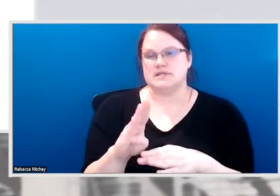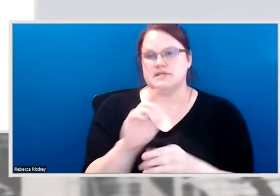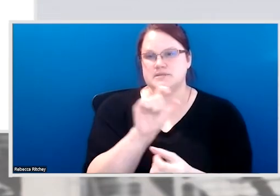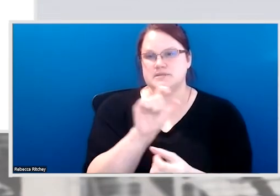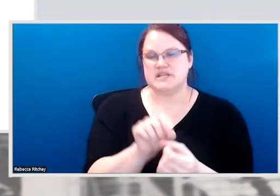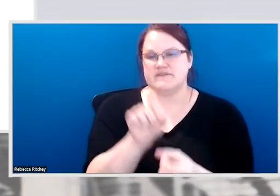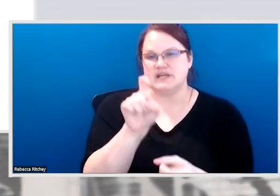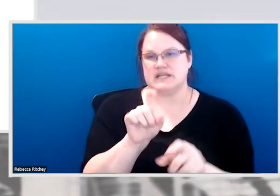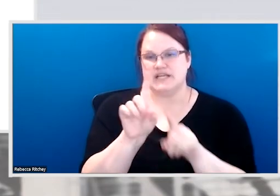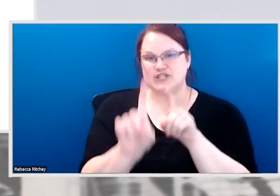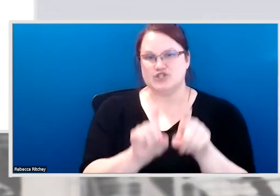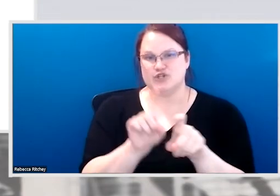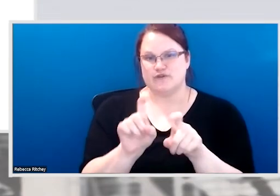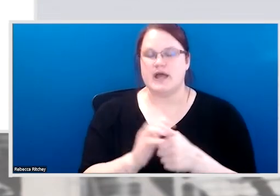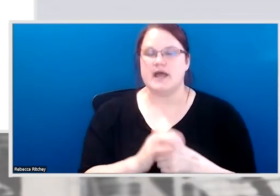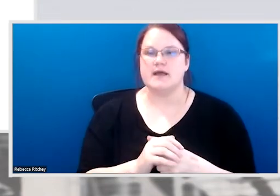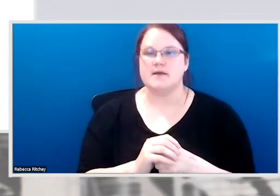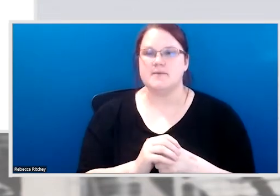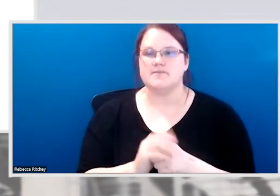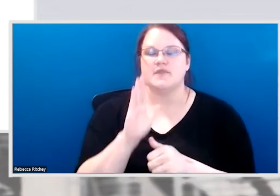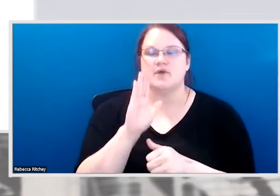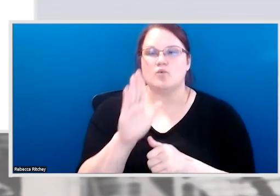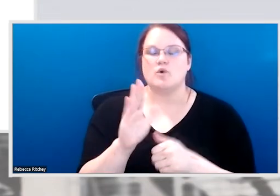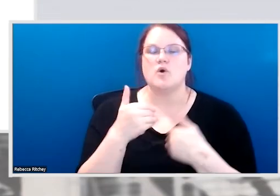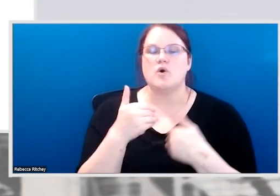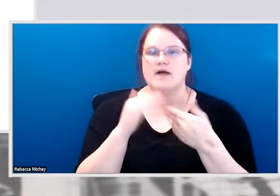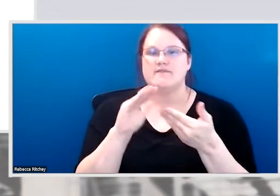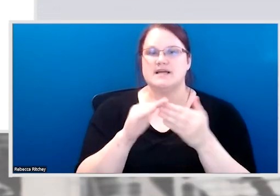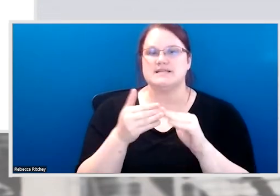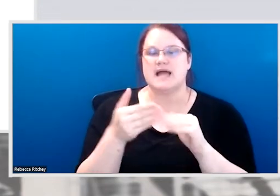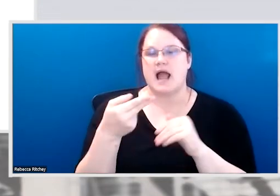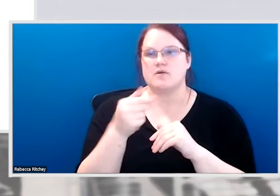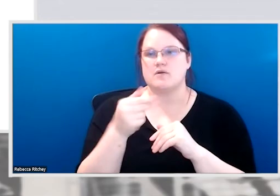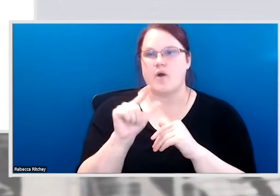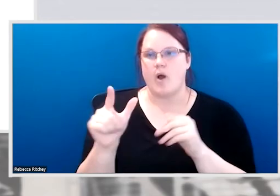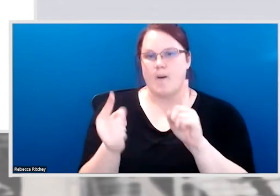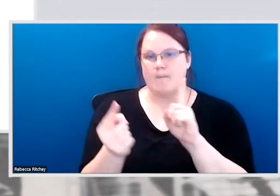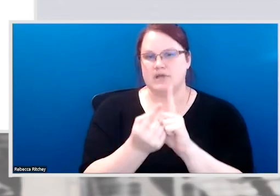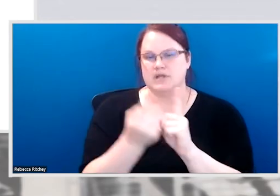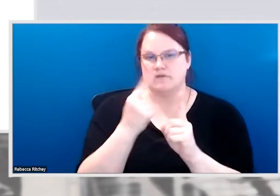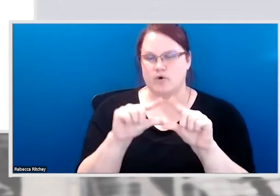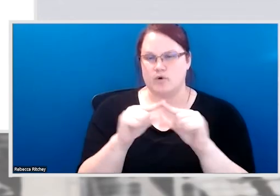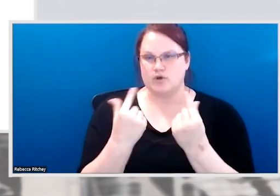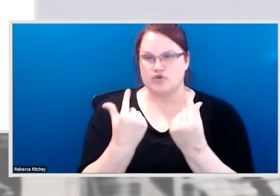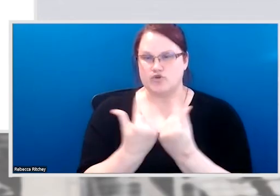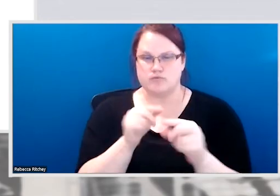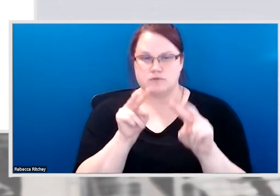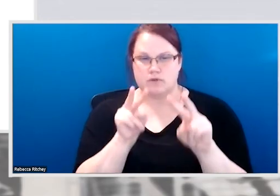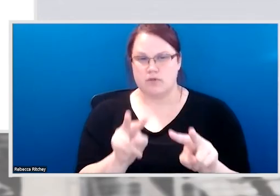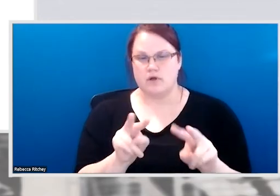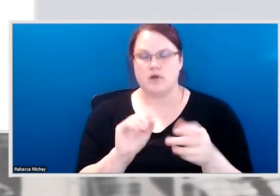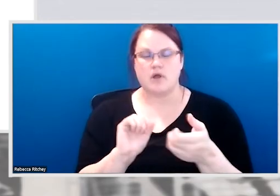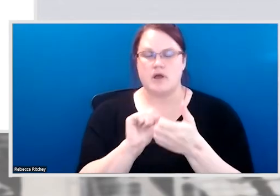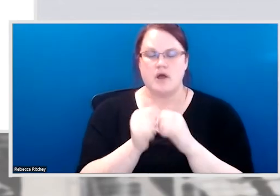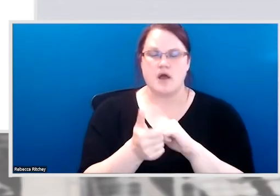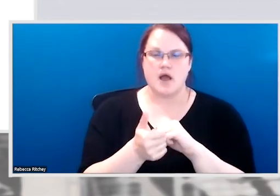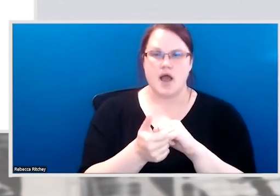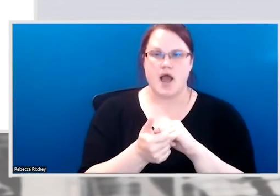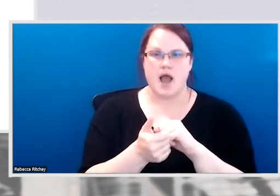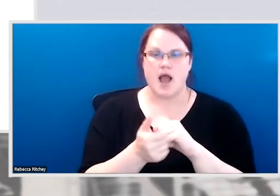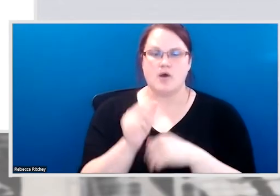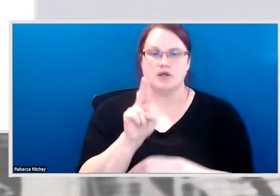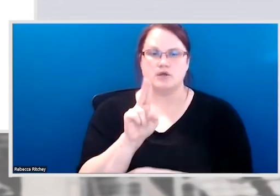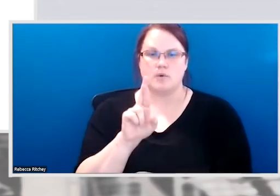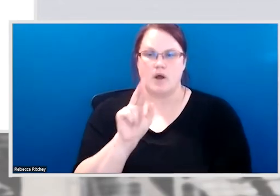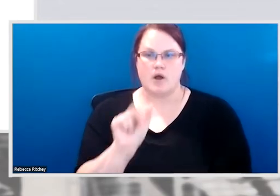will culminate in a town hall meeting for our groups to look at how the URA is serving